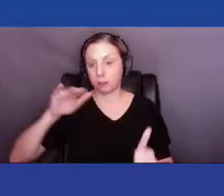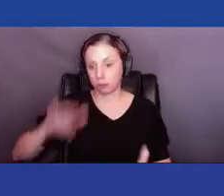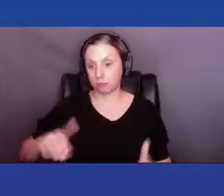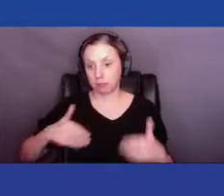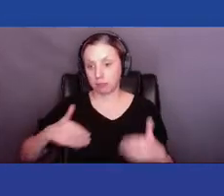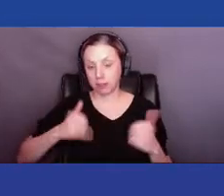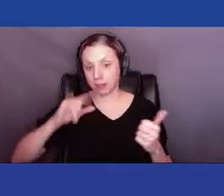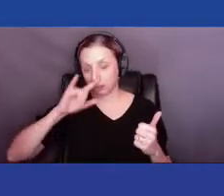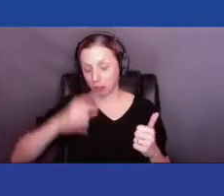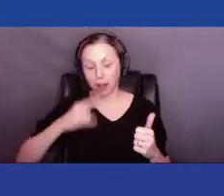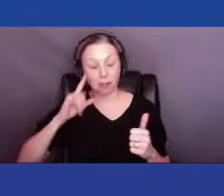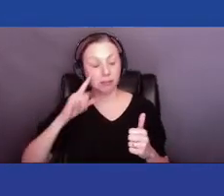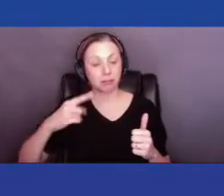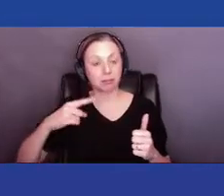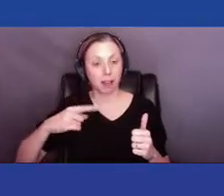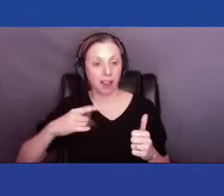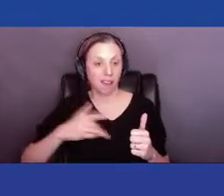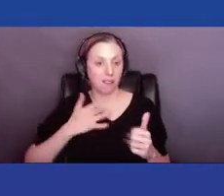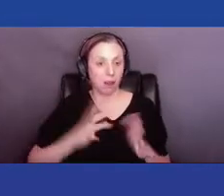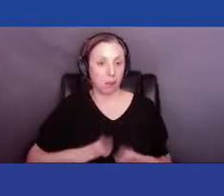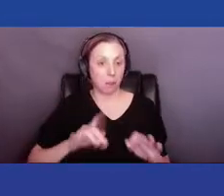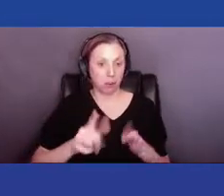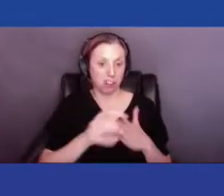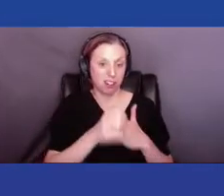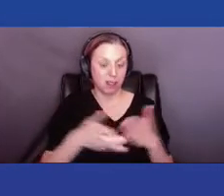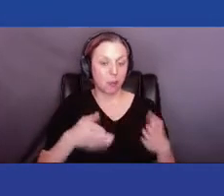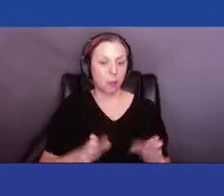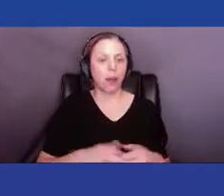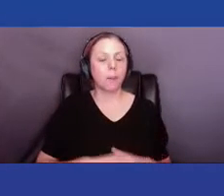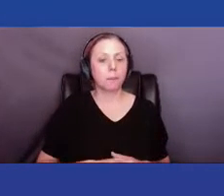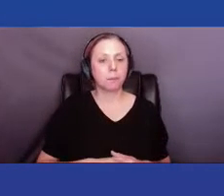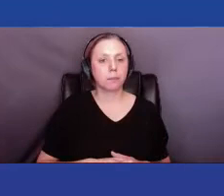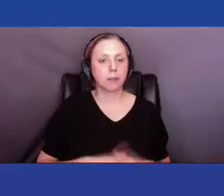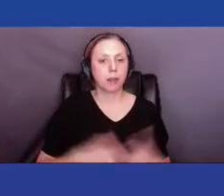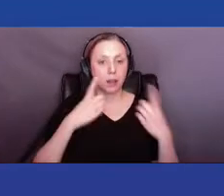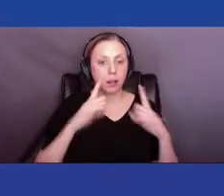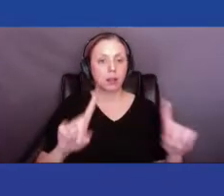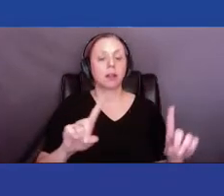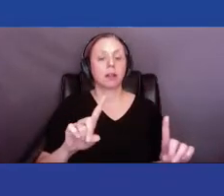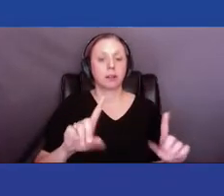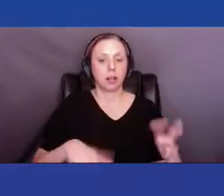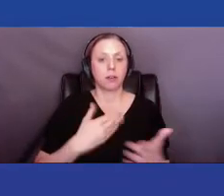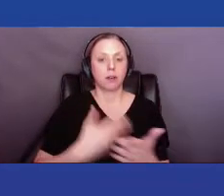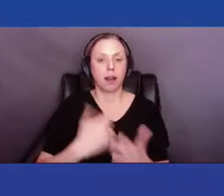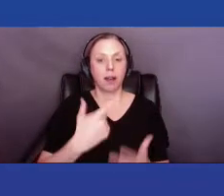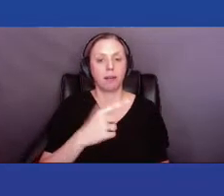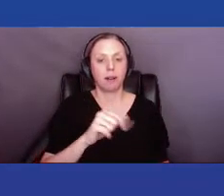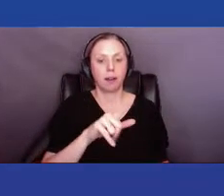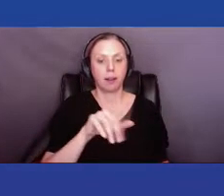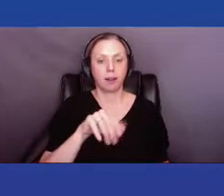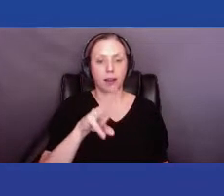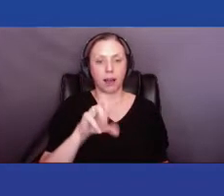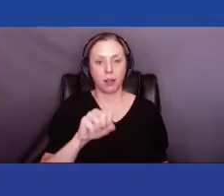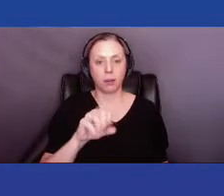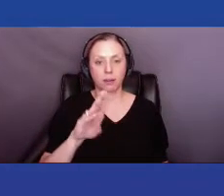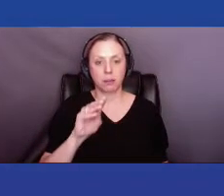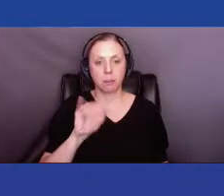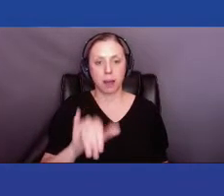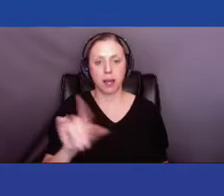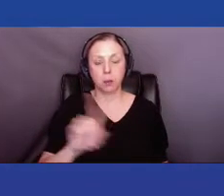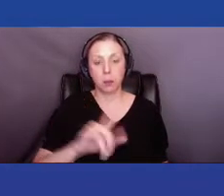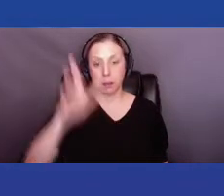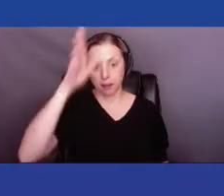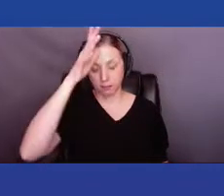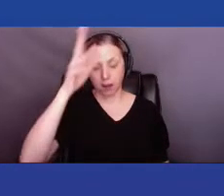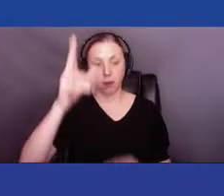very important. Next slide. And eventually we made it to Gallows Bay, which is where my father built fish traps and where my